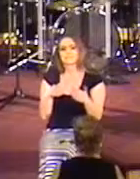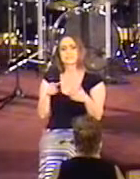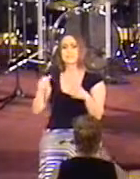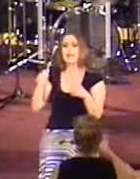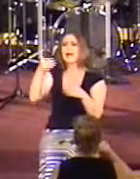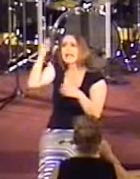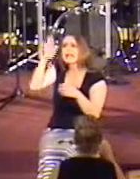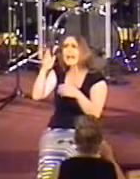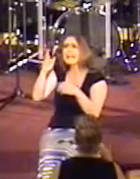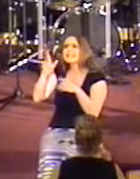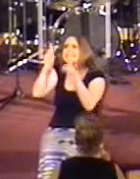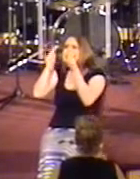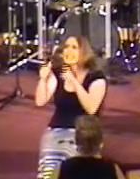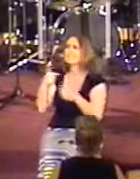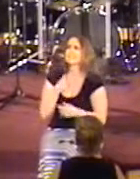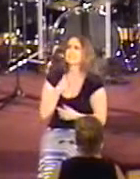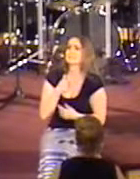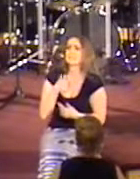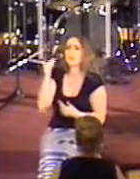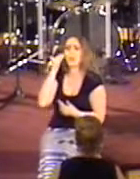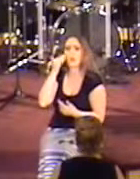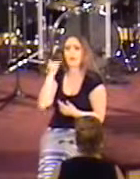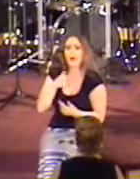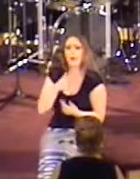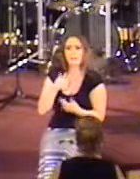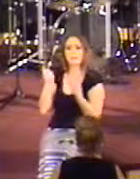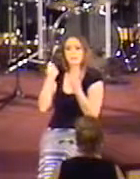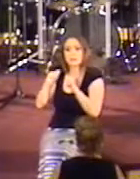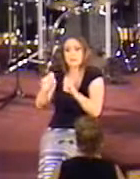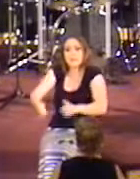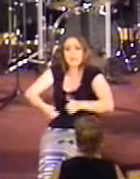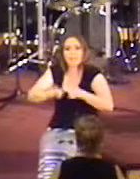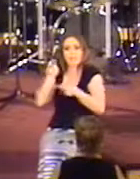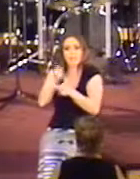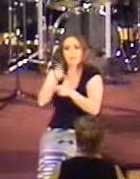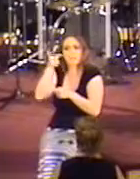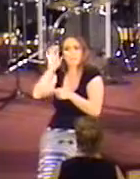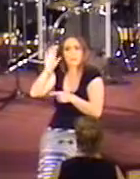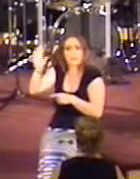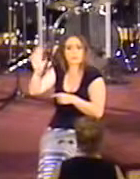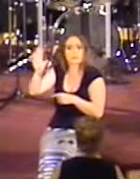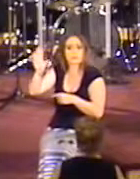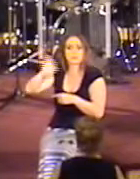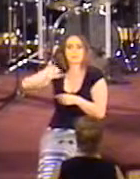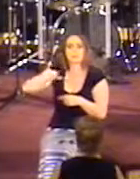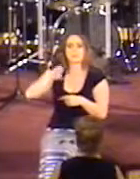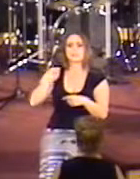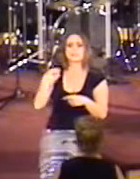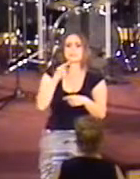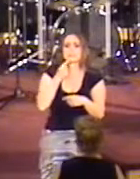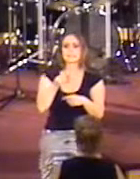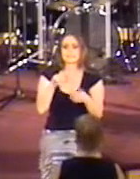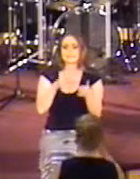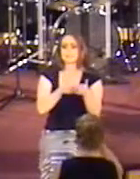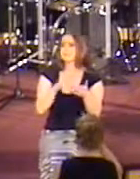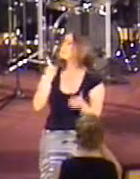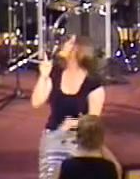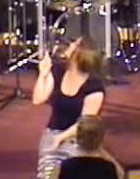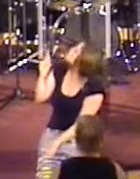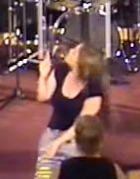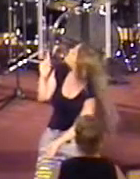God, test me. Know that I'm trying to live right for you. Listen to what James says here. What is